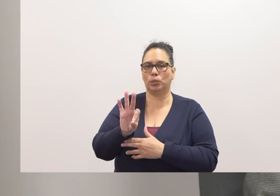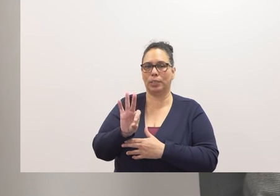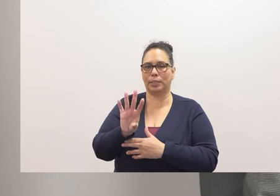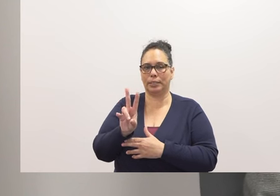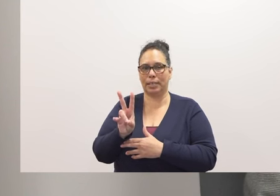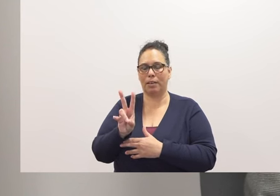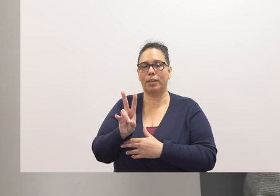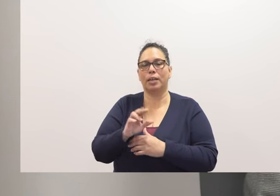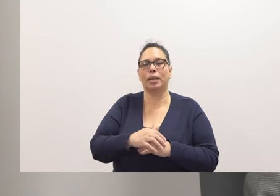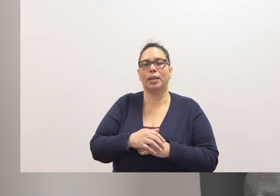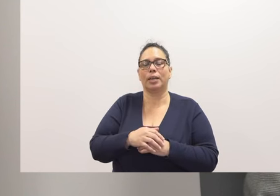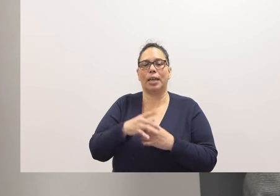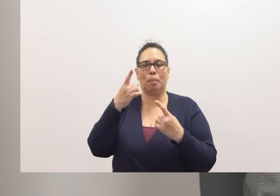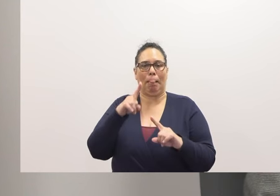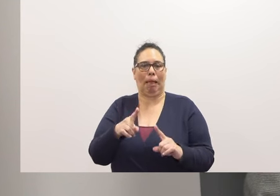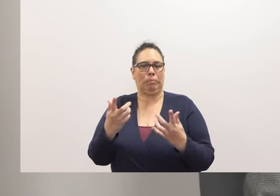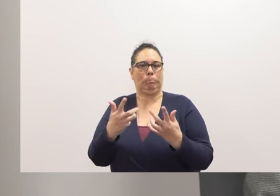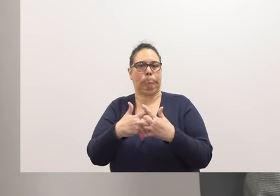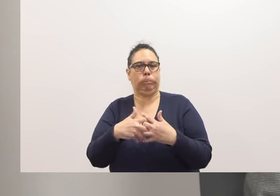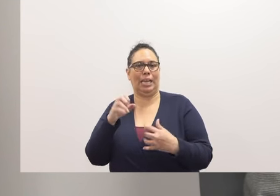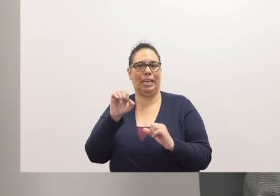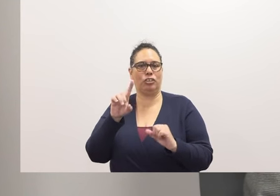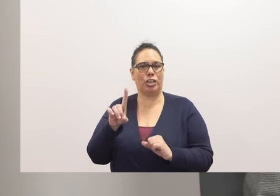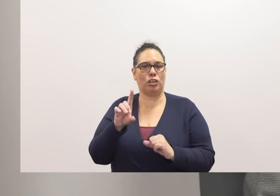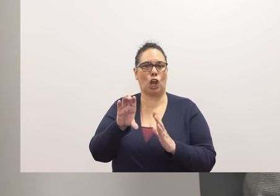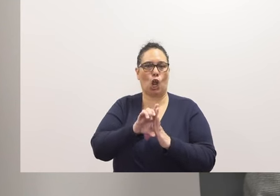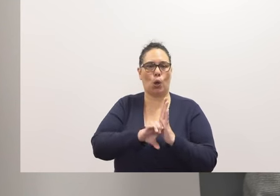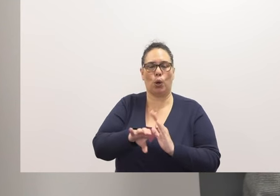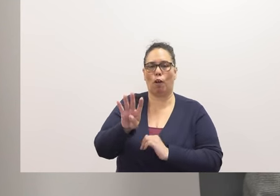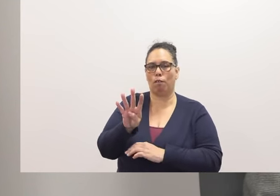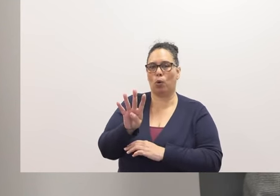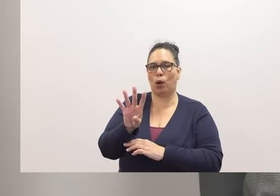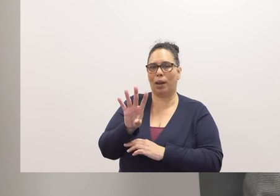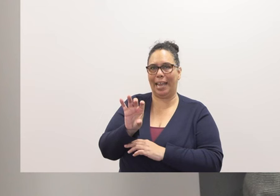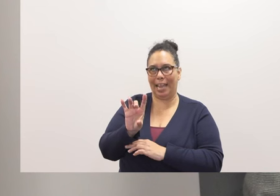6297 in compliance with Education Code Section